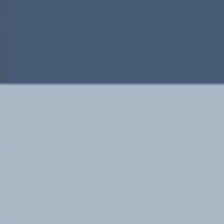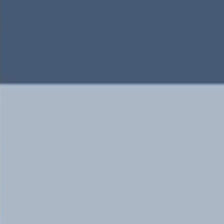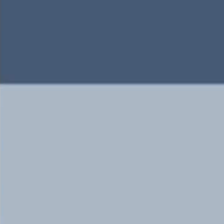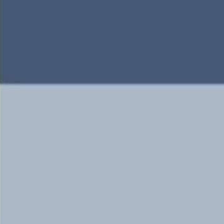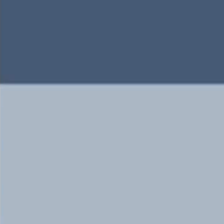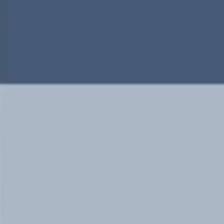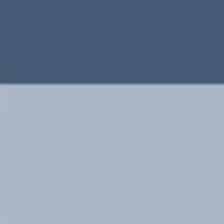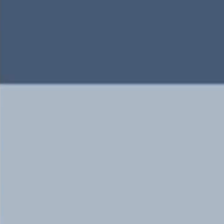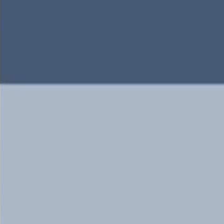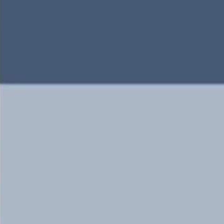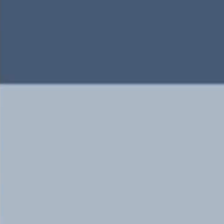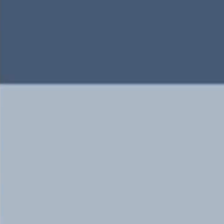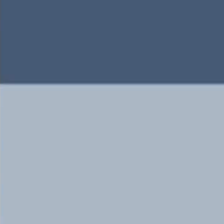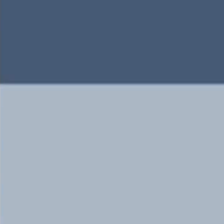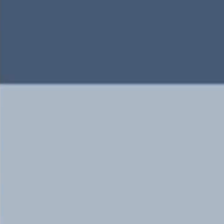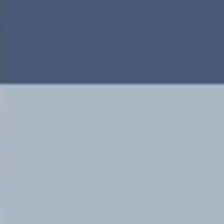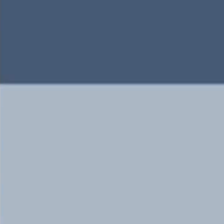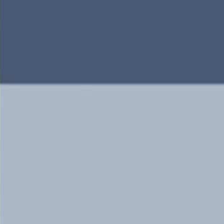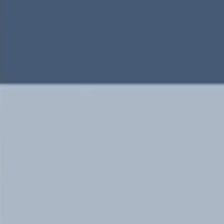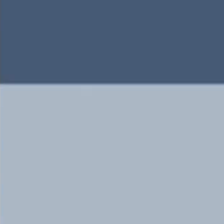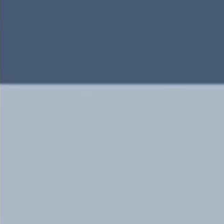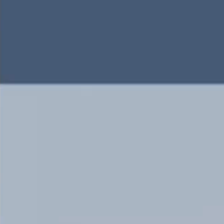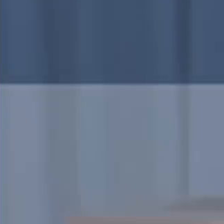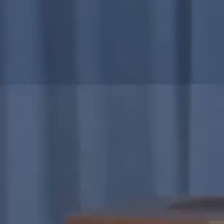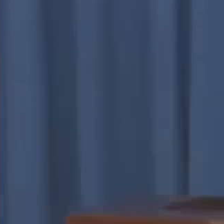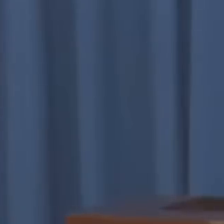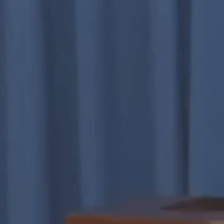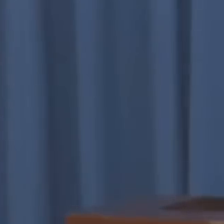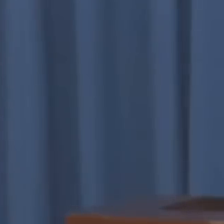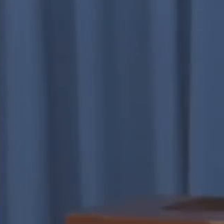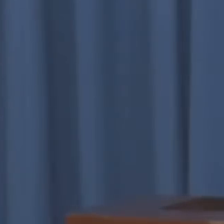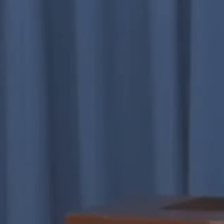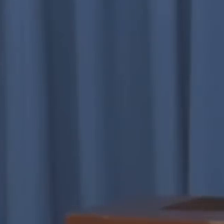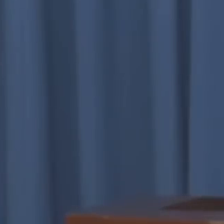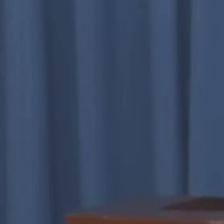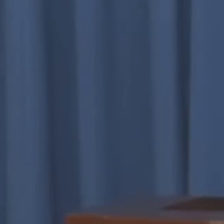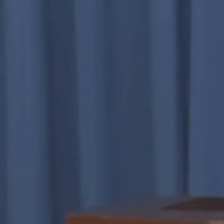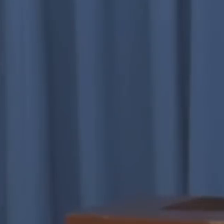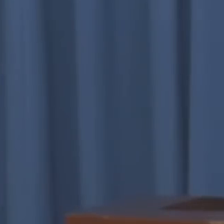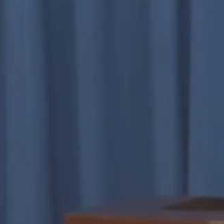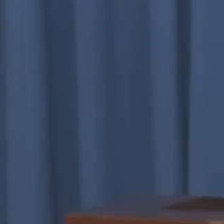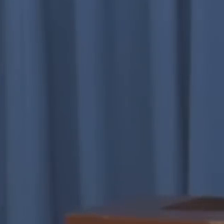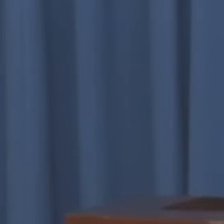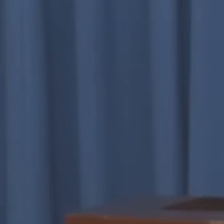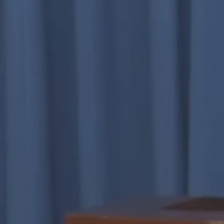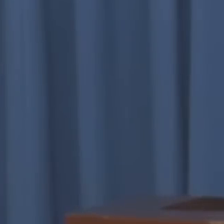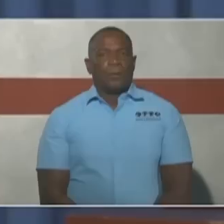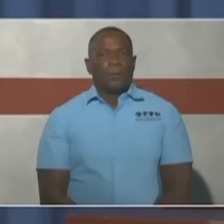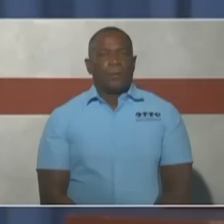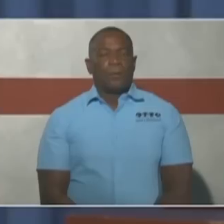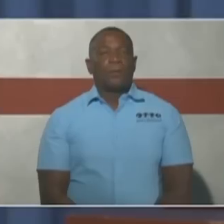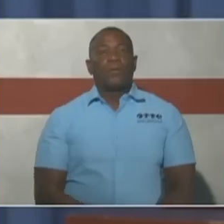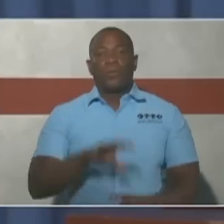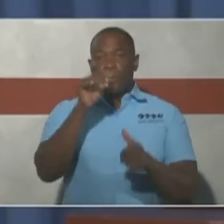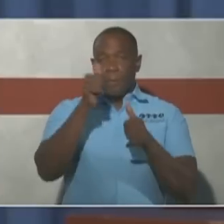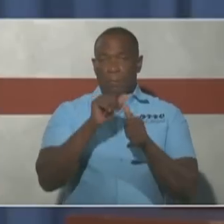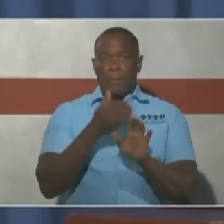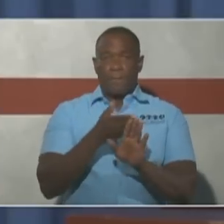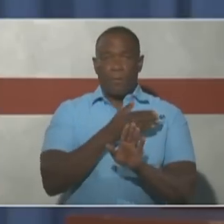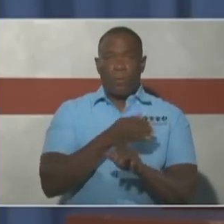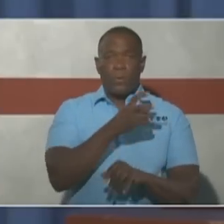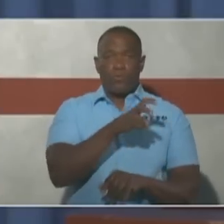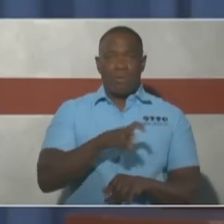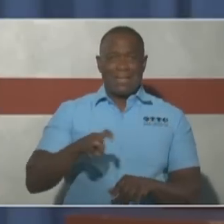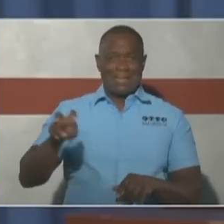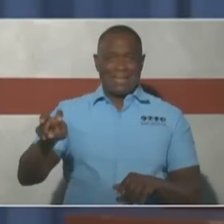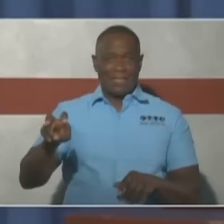the parallel healthcare system continues to be in operation, but as per policy directive from the Honourable Minister of Health, we had started a process